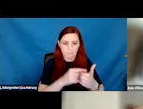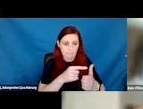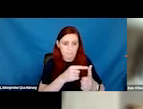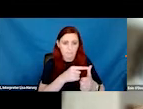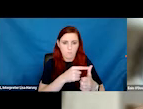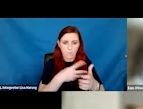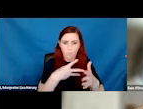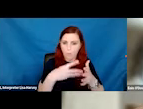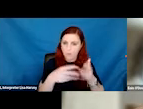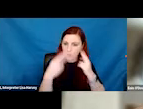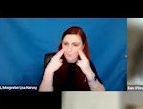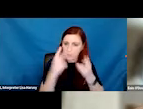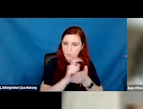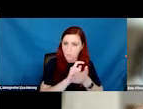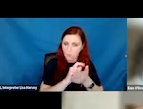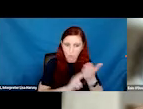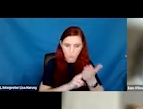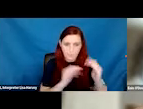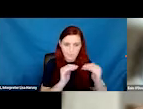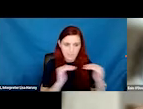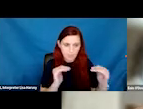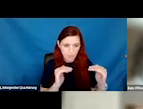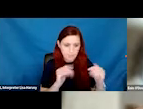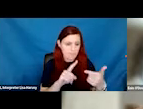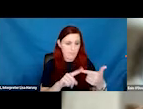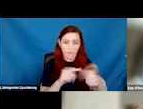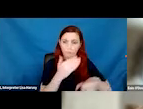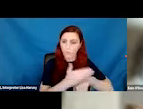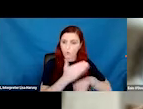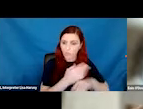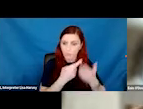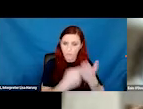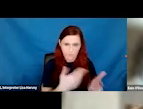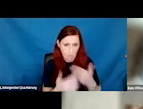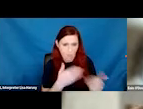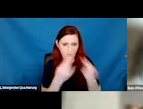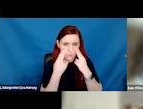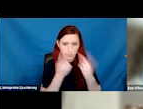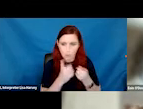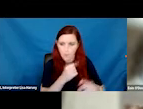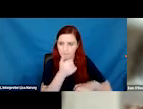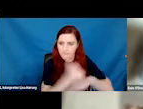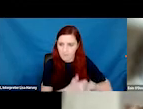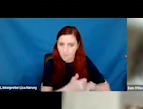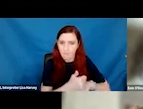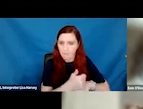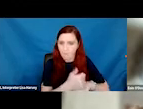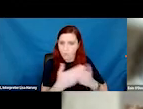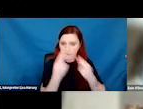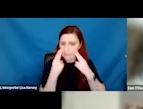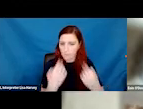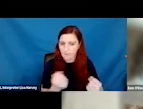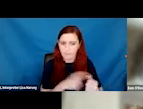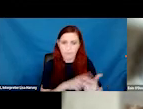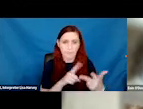When do we have to apply our standards? We have the functional requirements. What do we have to do? What are our minimum performances? We